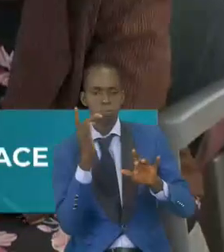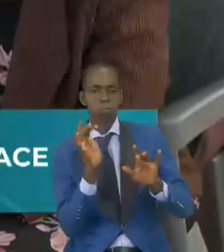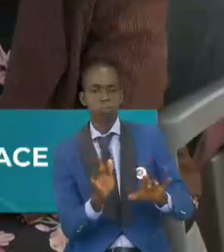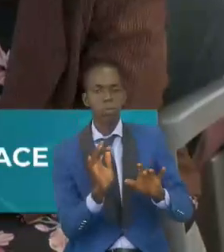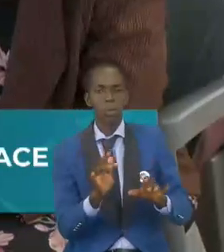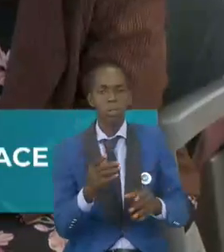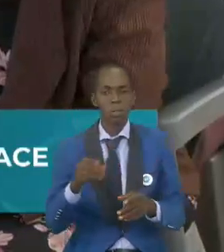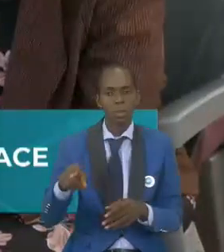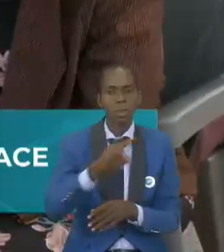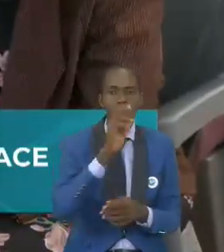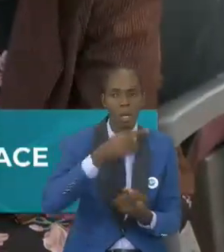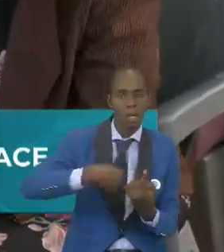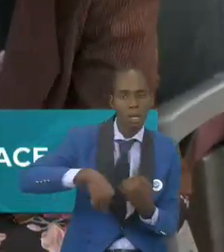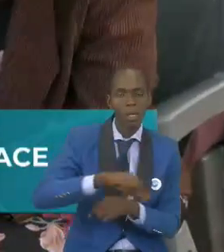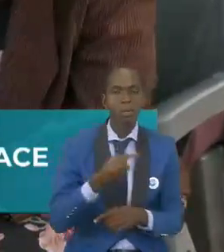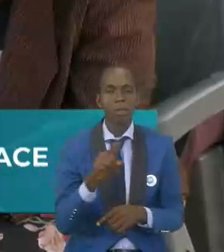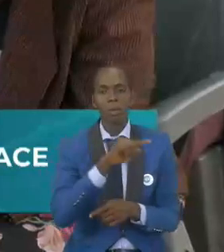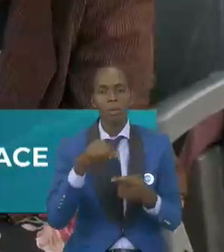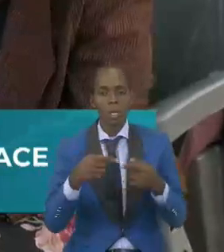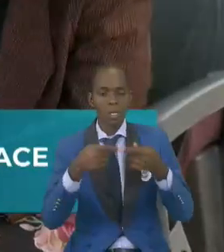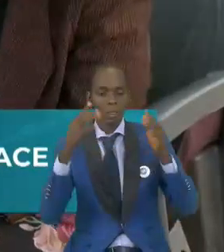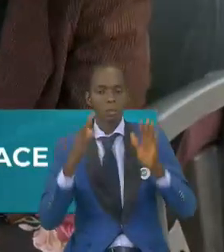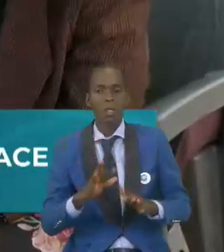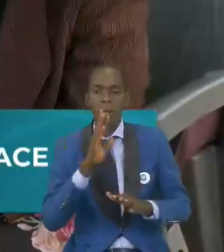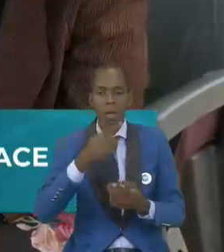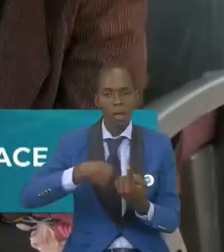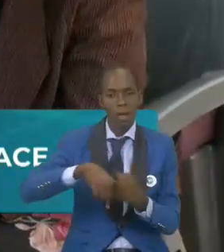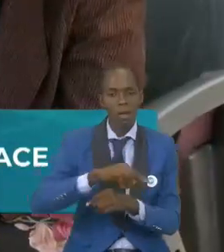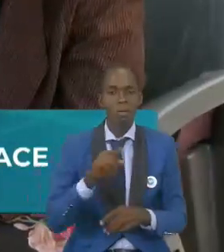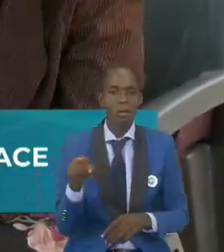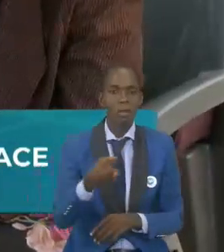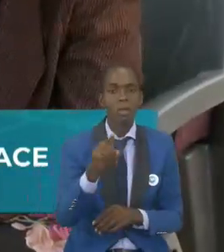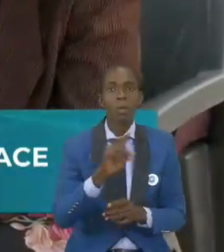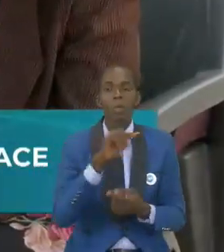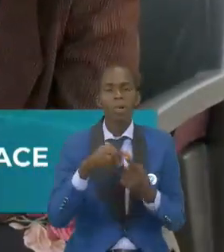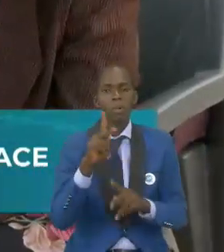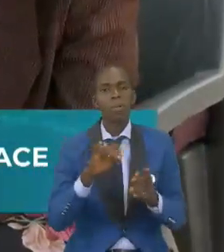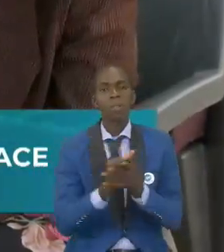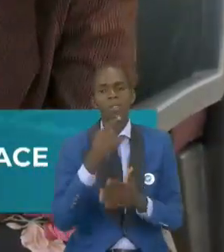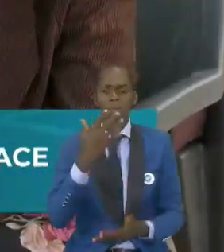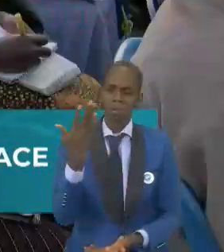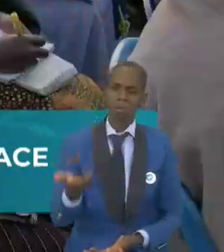when opposers are around them, when the people that say, why are you doing